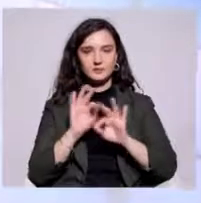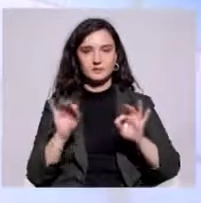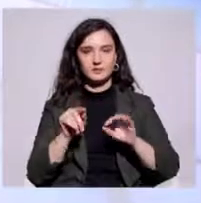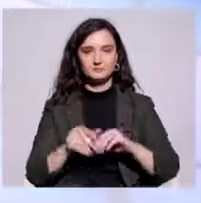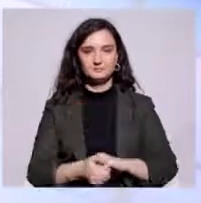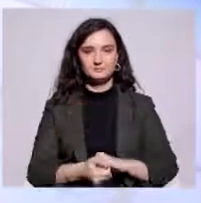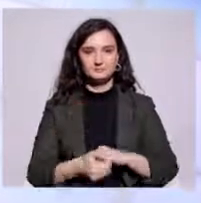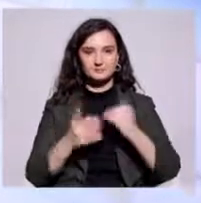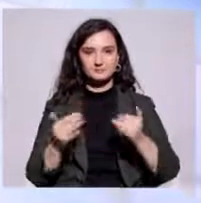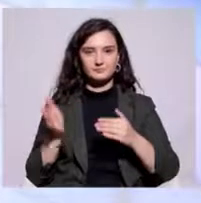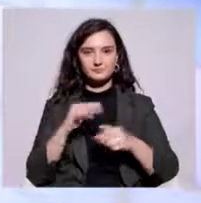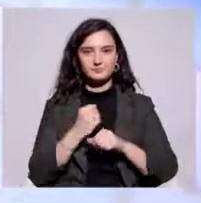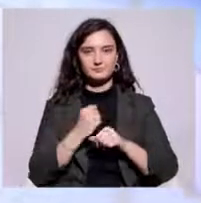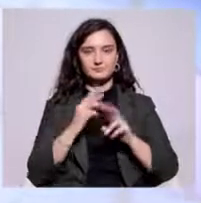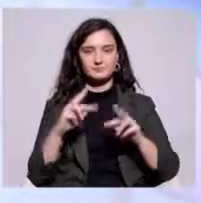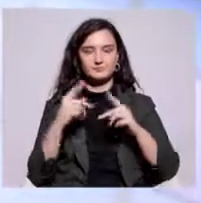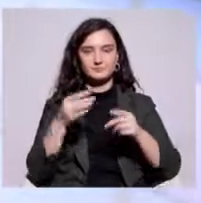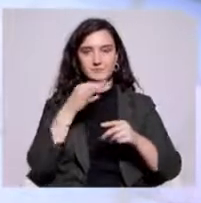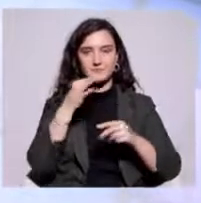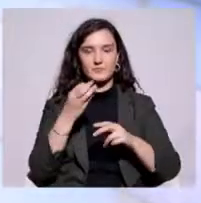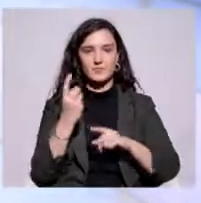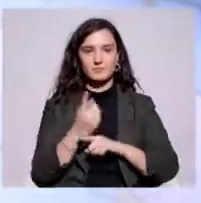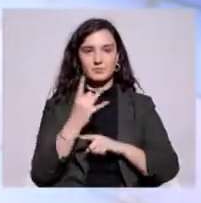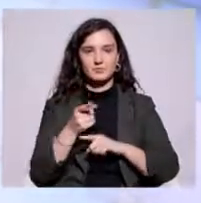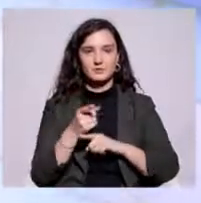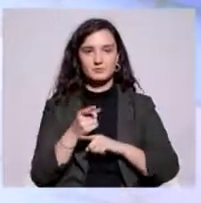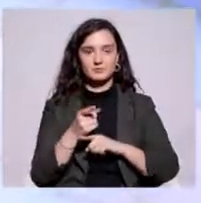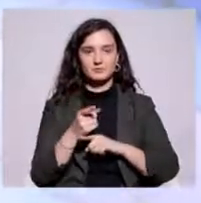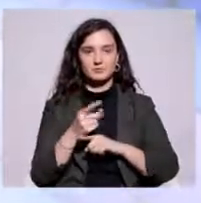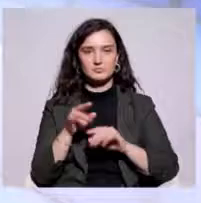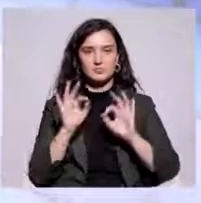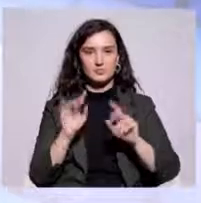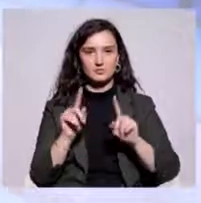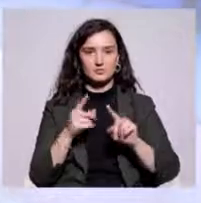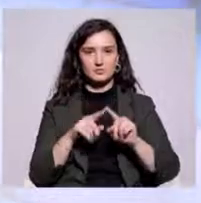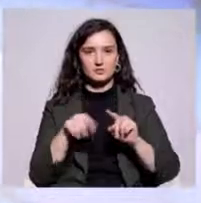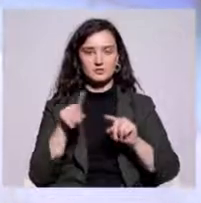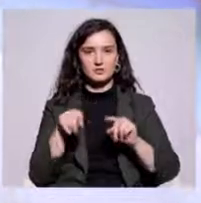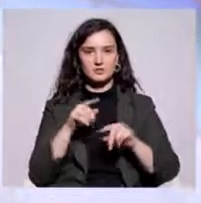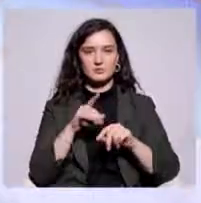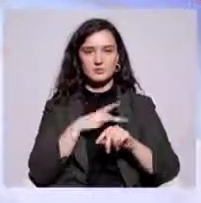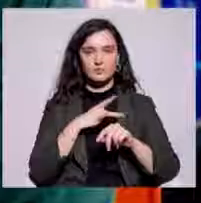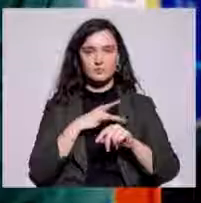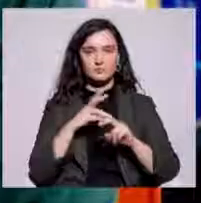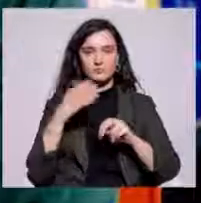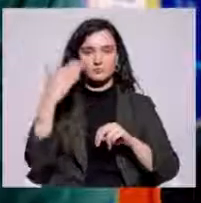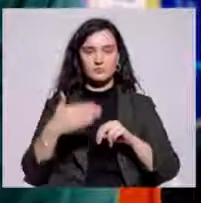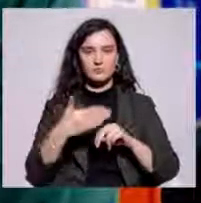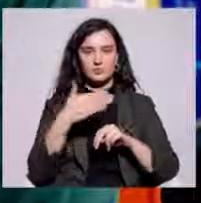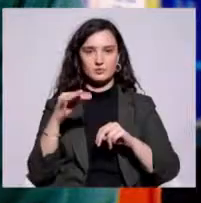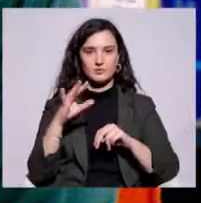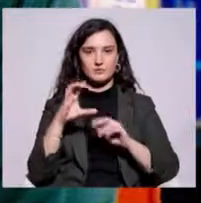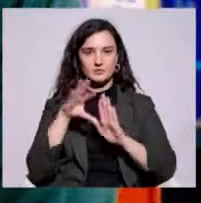Great. Now let's go over these answers one more time. So there is a whiteboard in